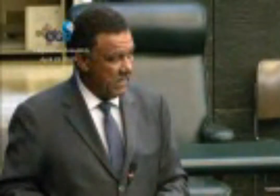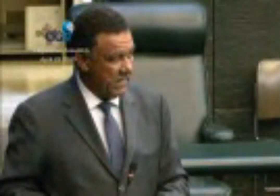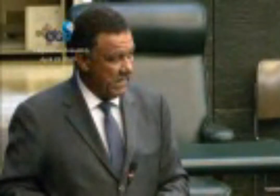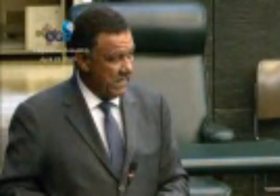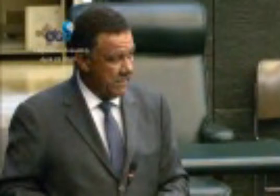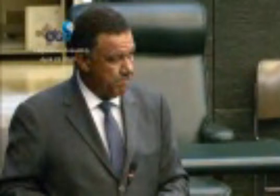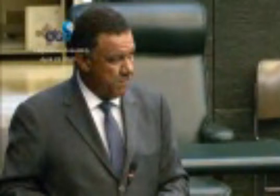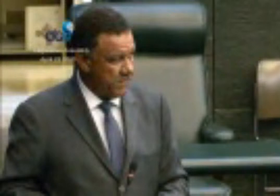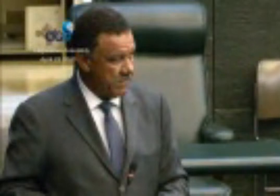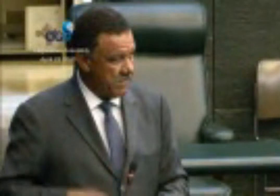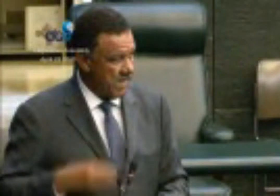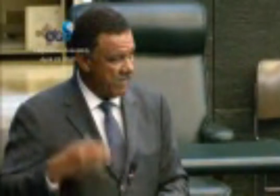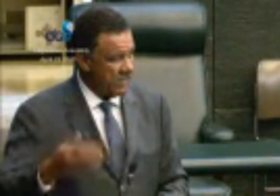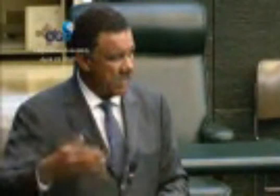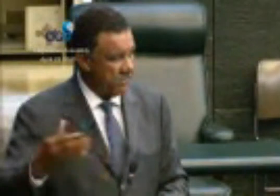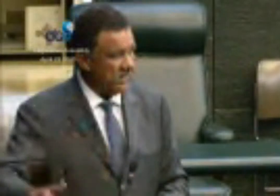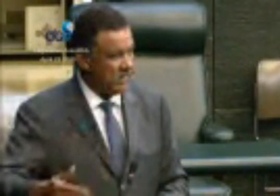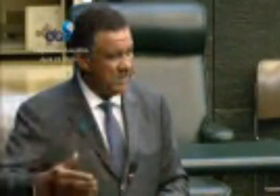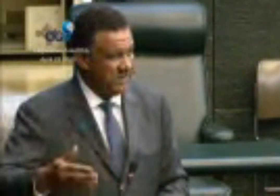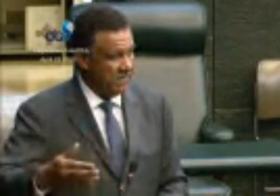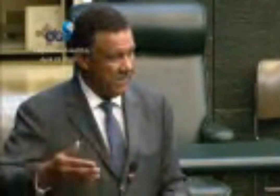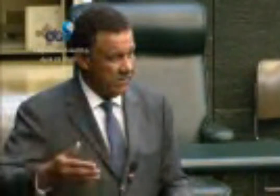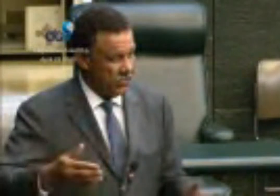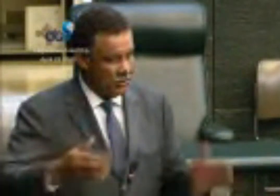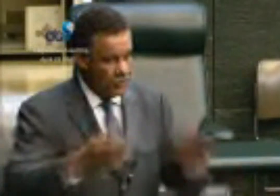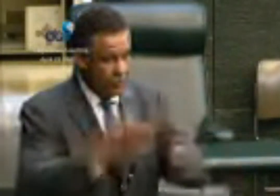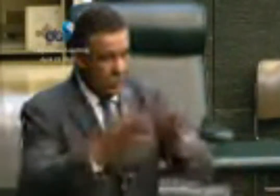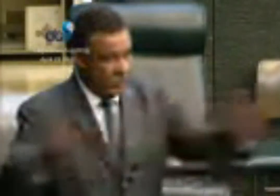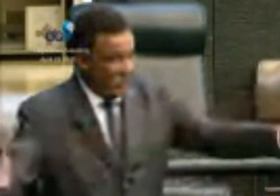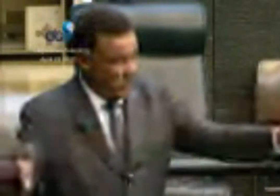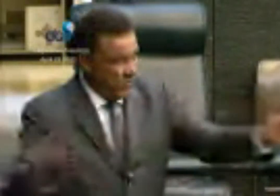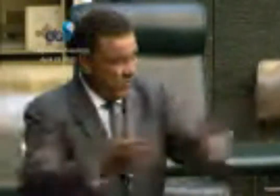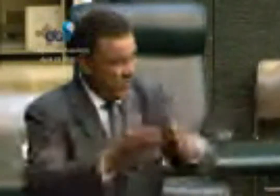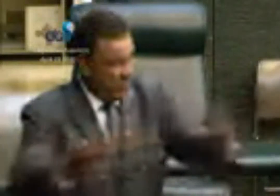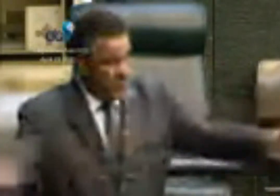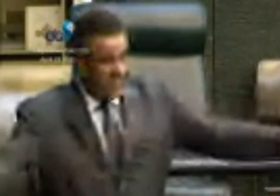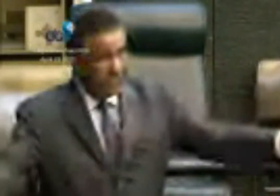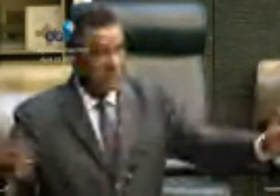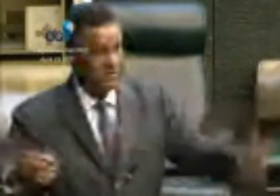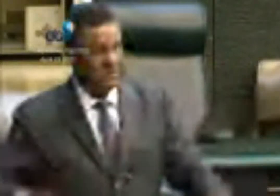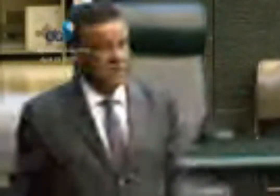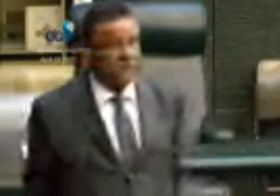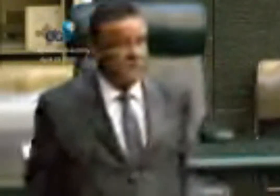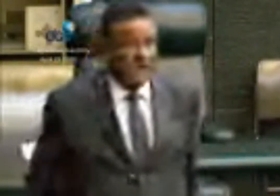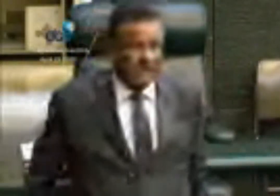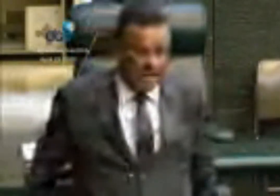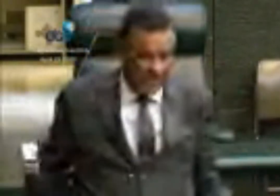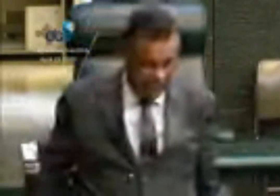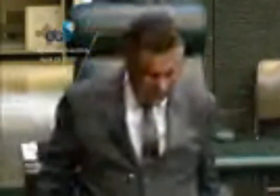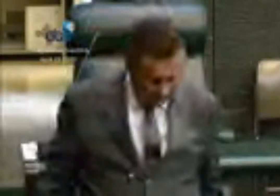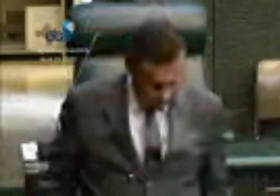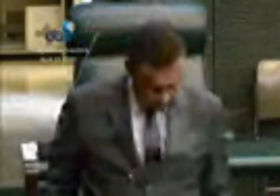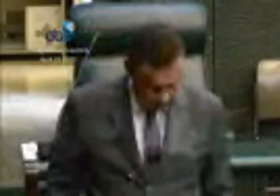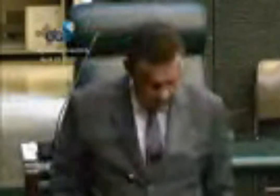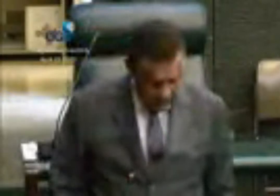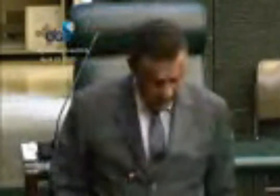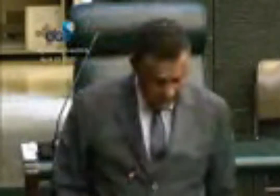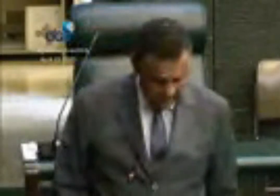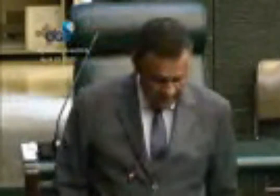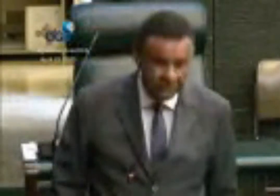capacity to do everybody within a week and the likes. I understand that.